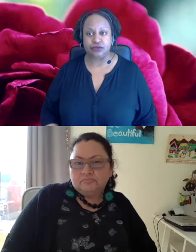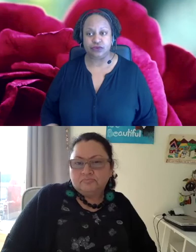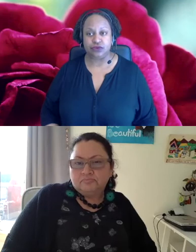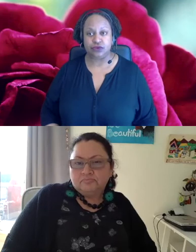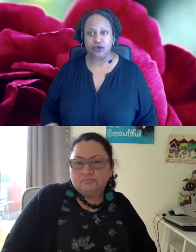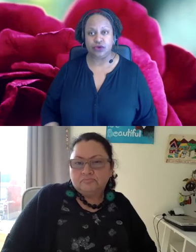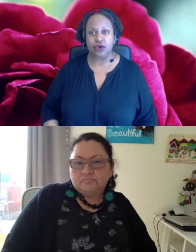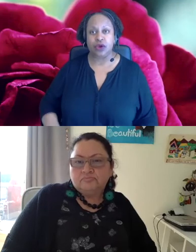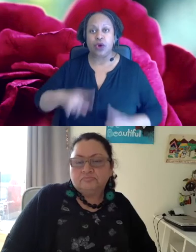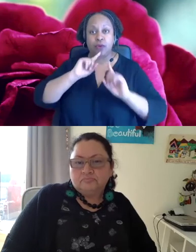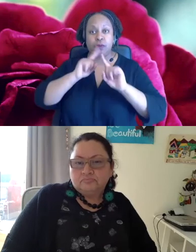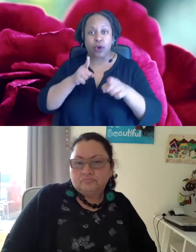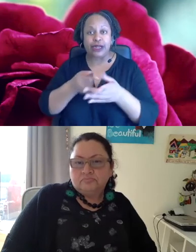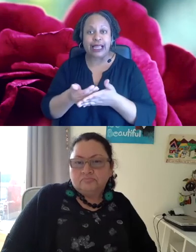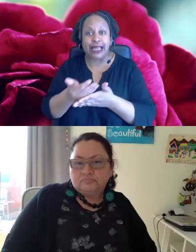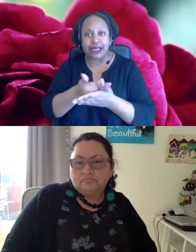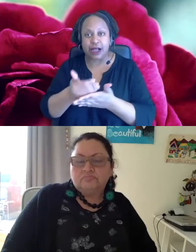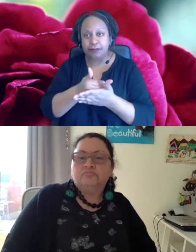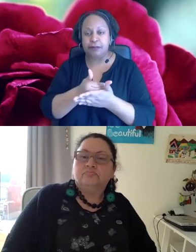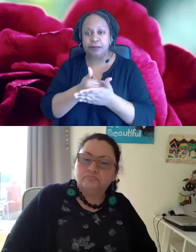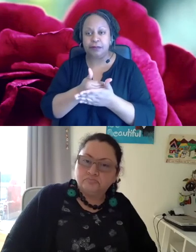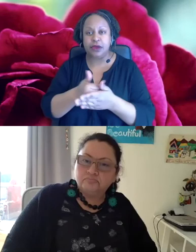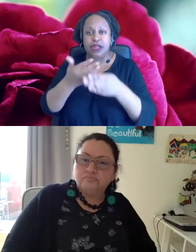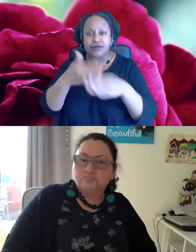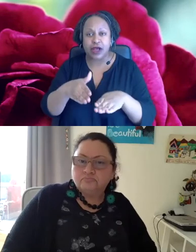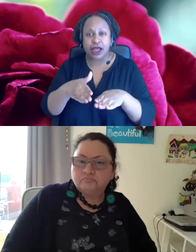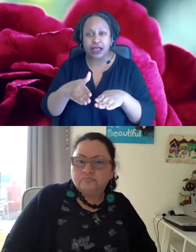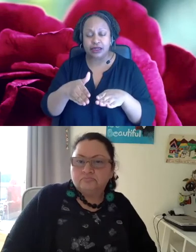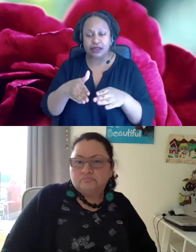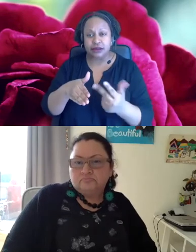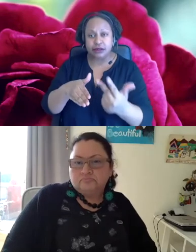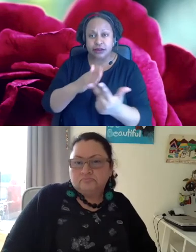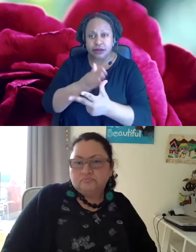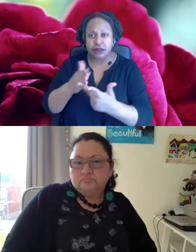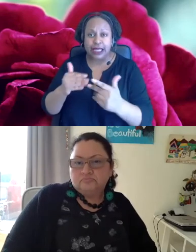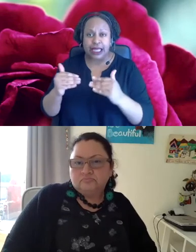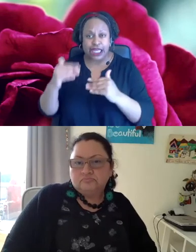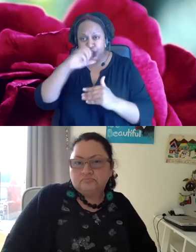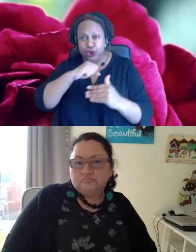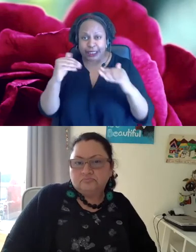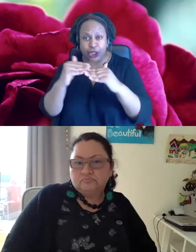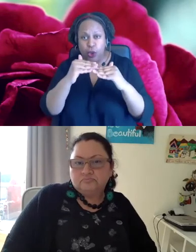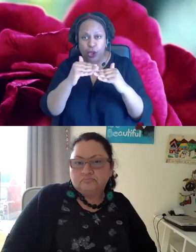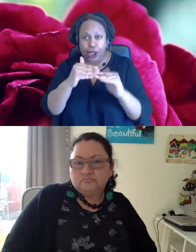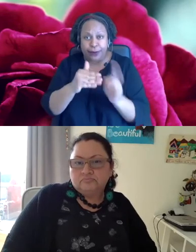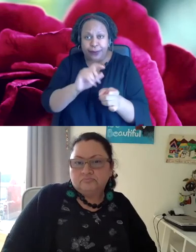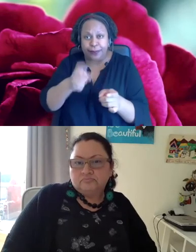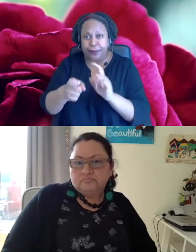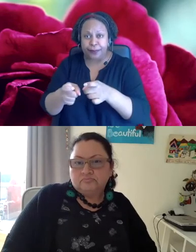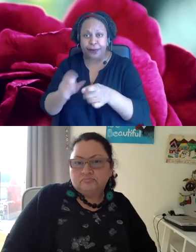pro rata according to, I'm assuming everybody's equal in the 3. They all share